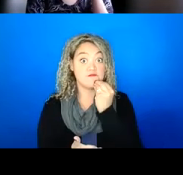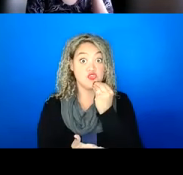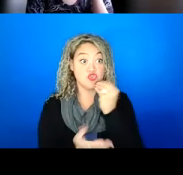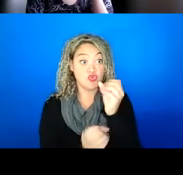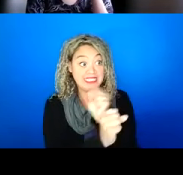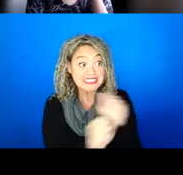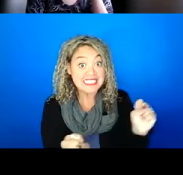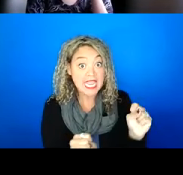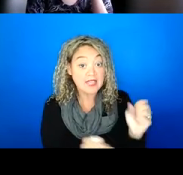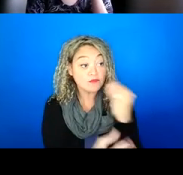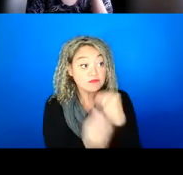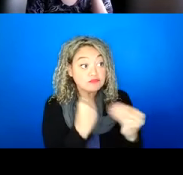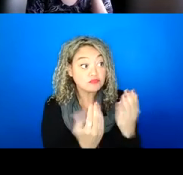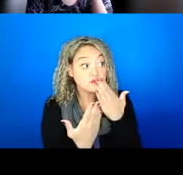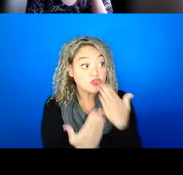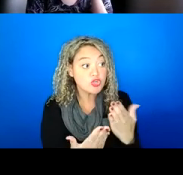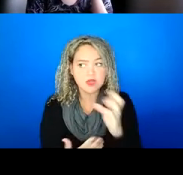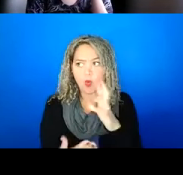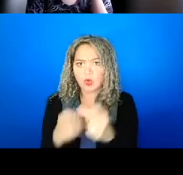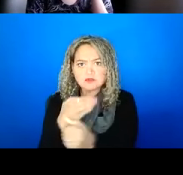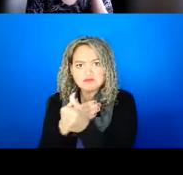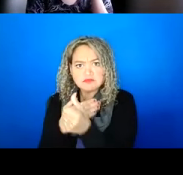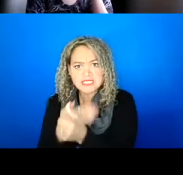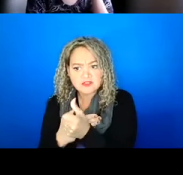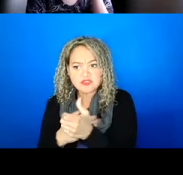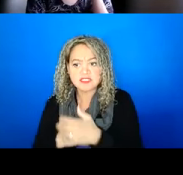and nutritious or dangerous.